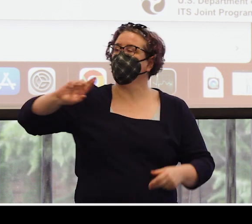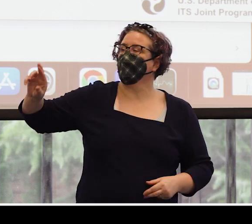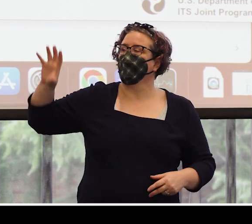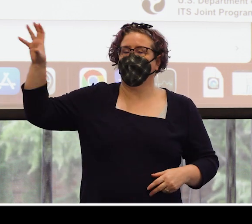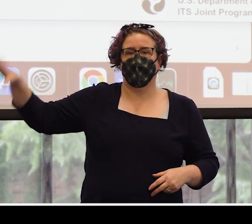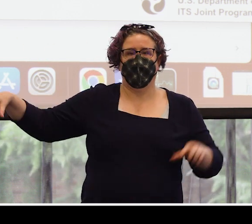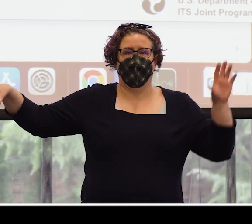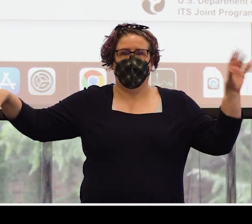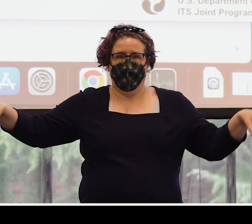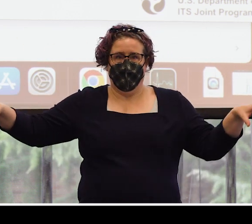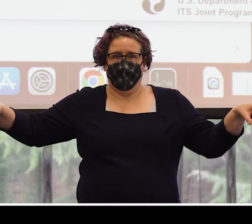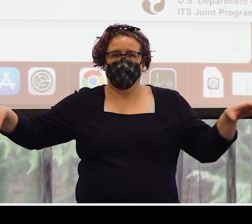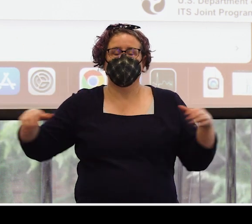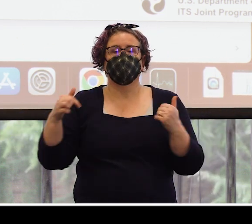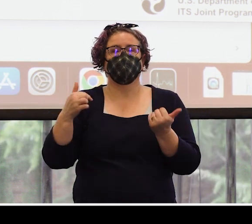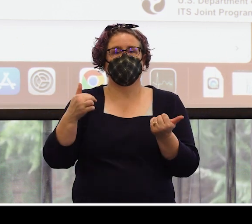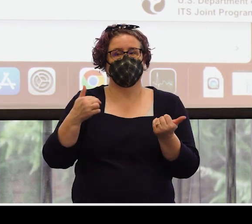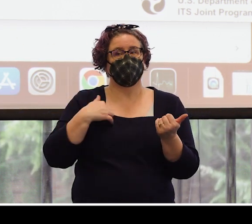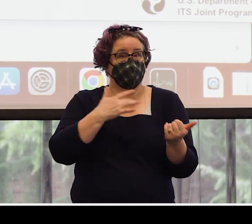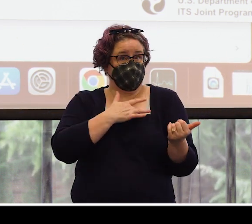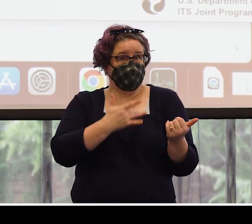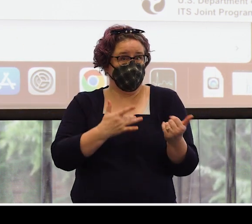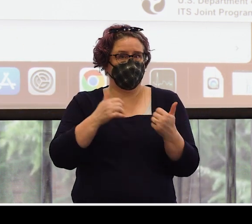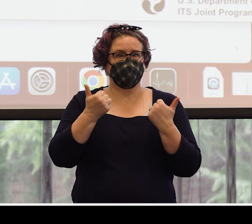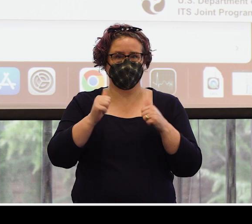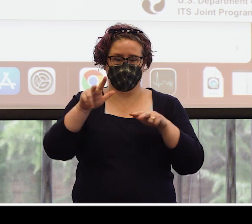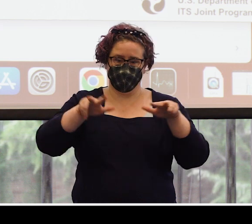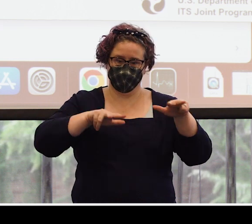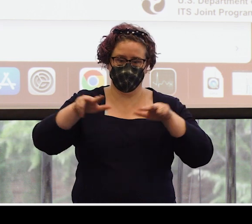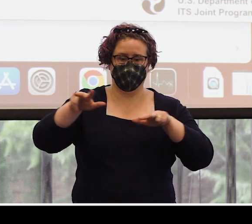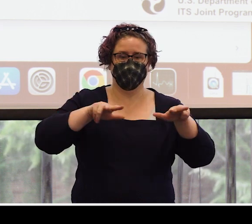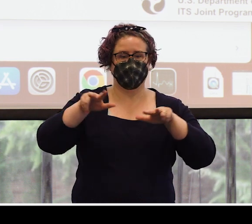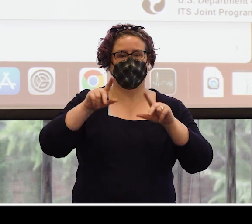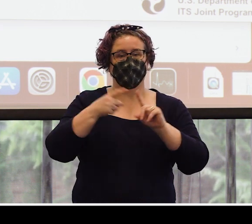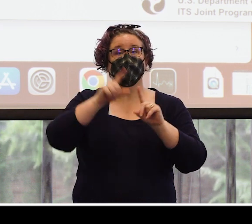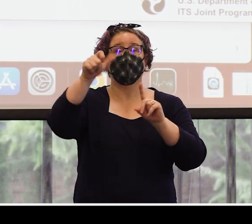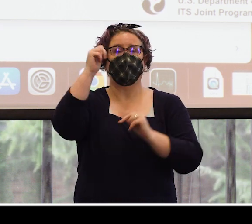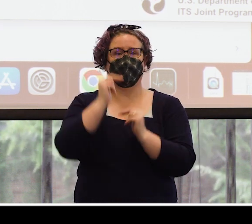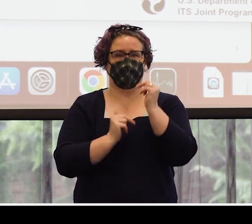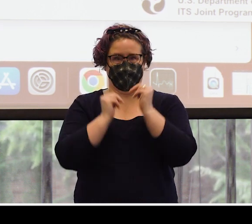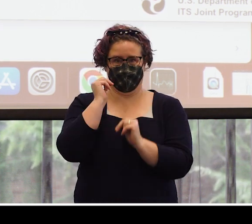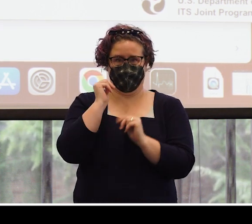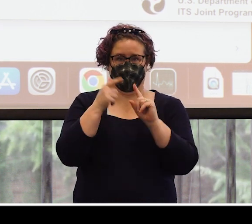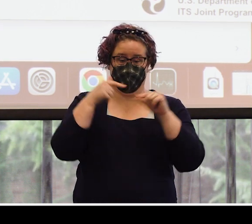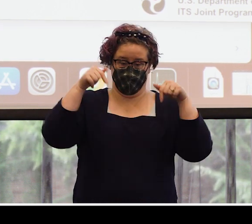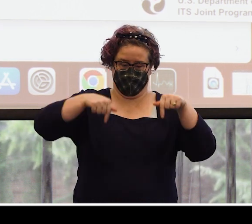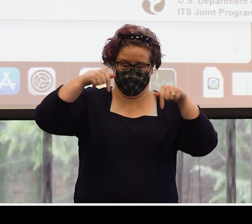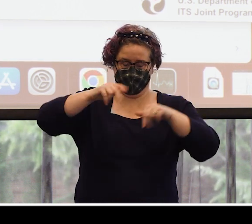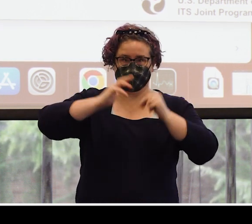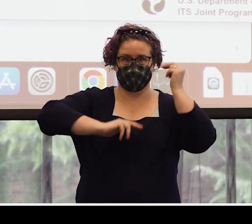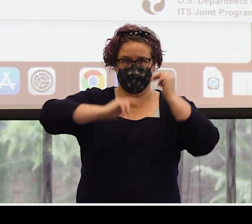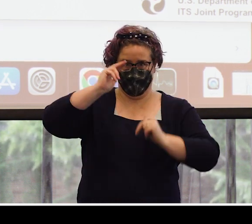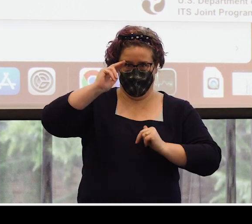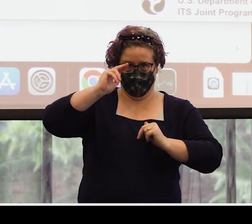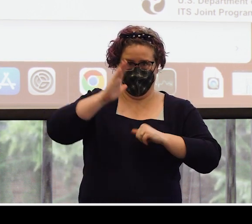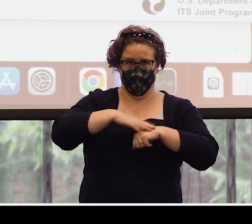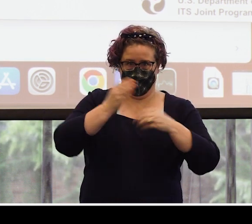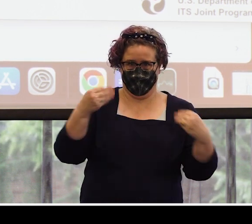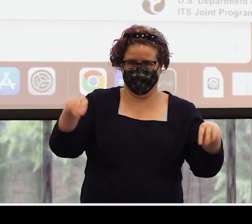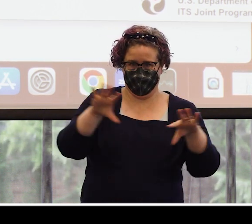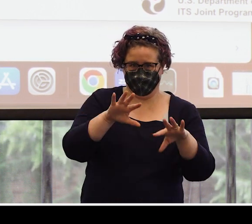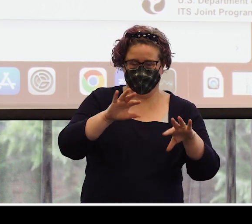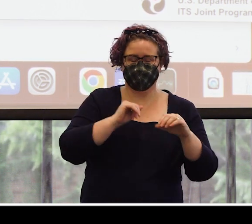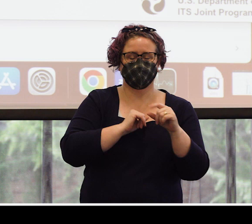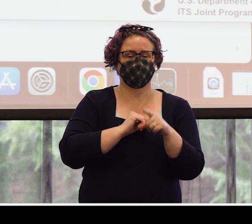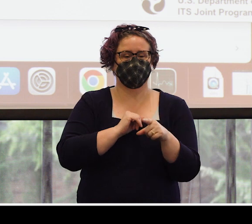that. I was typically trying to navigate to another building from this building, another building on campus,